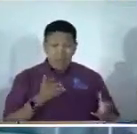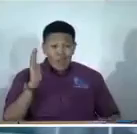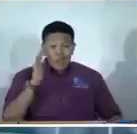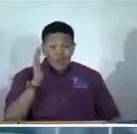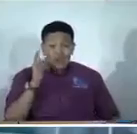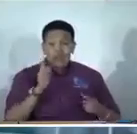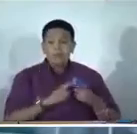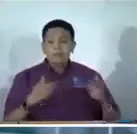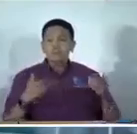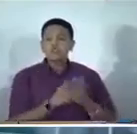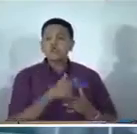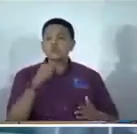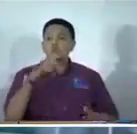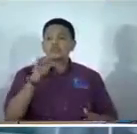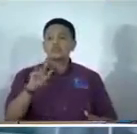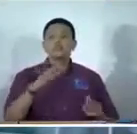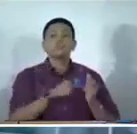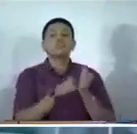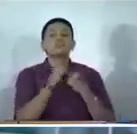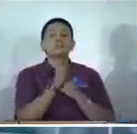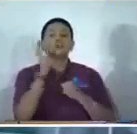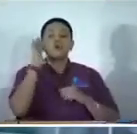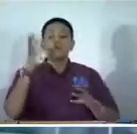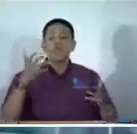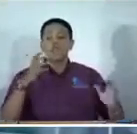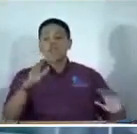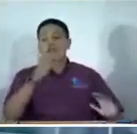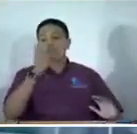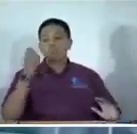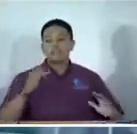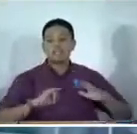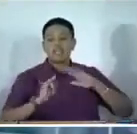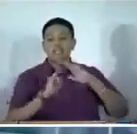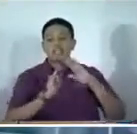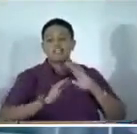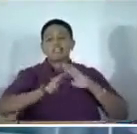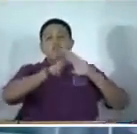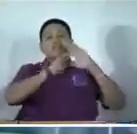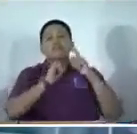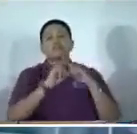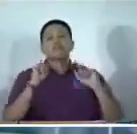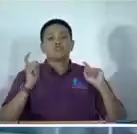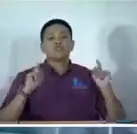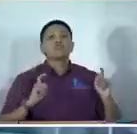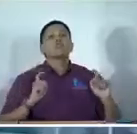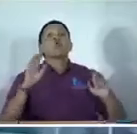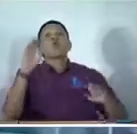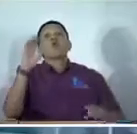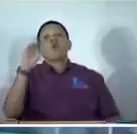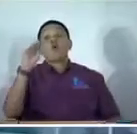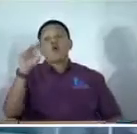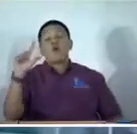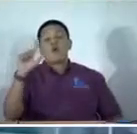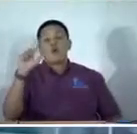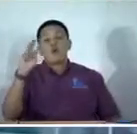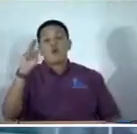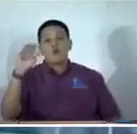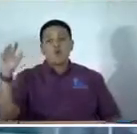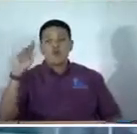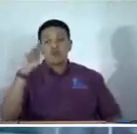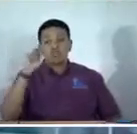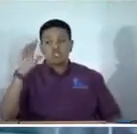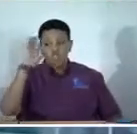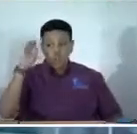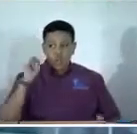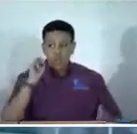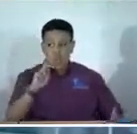spatial structure will allow for better infection prevention and control. Cornwall Regional will come back, and it will